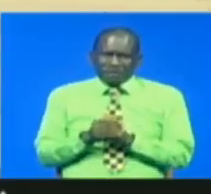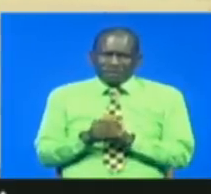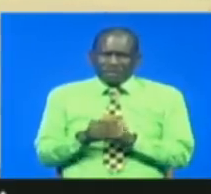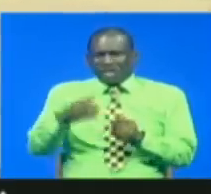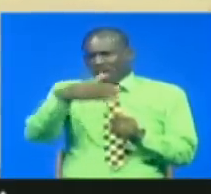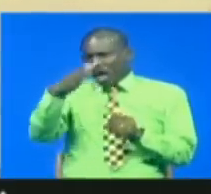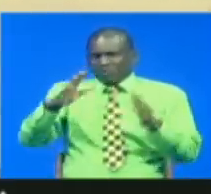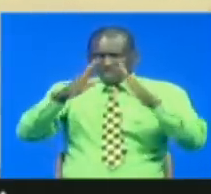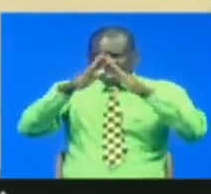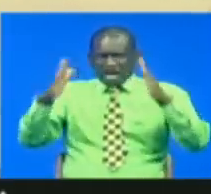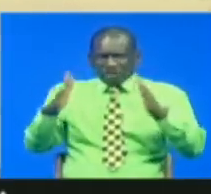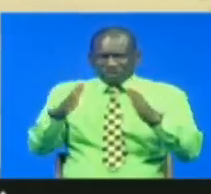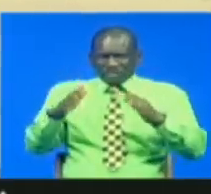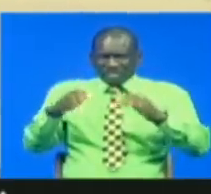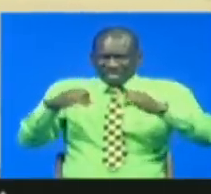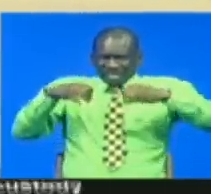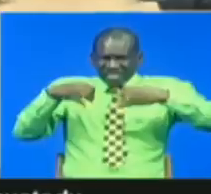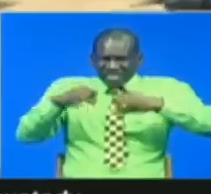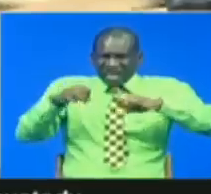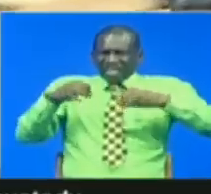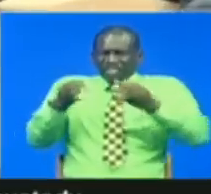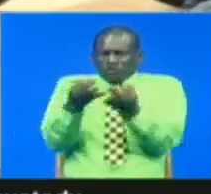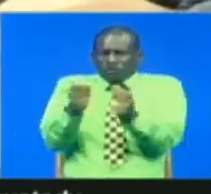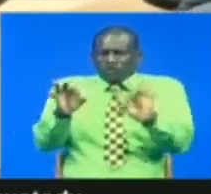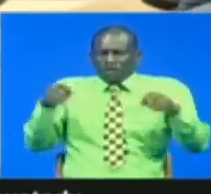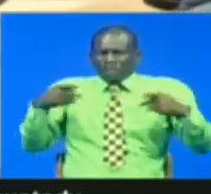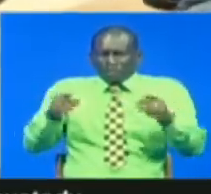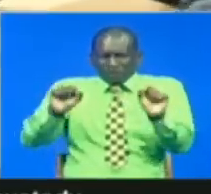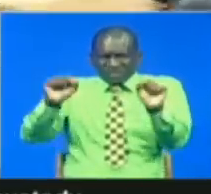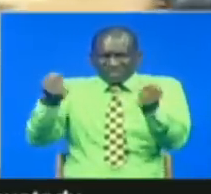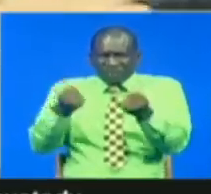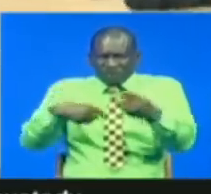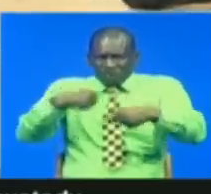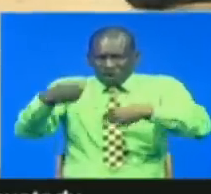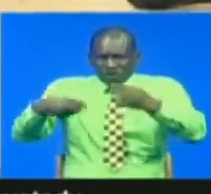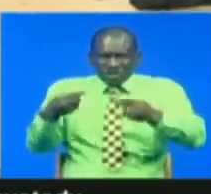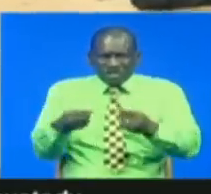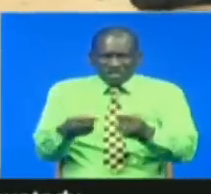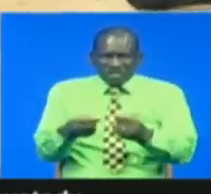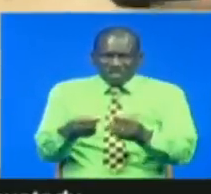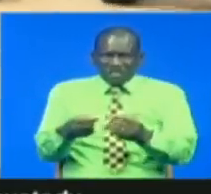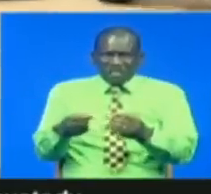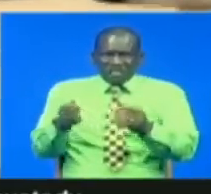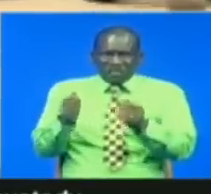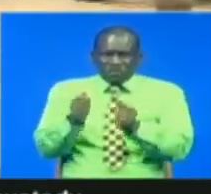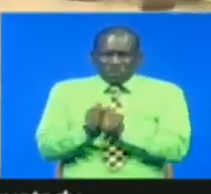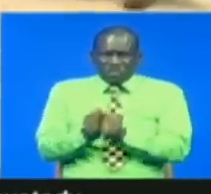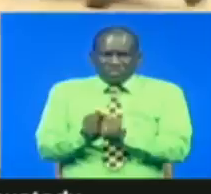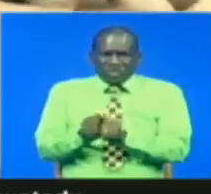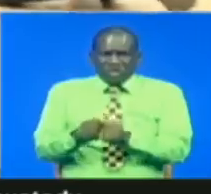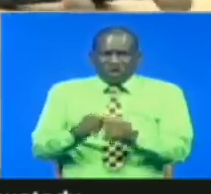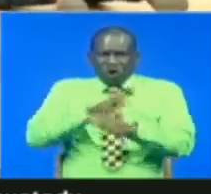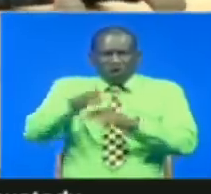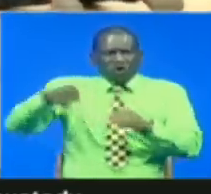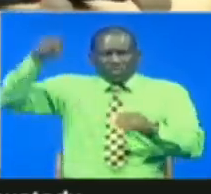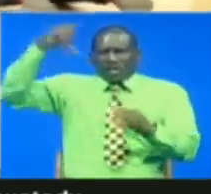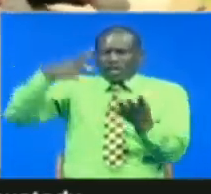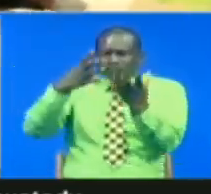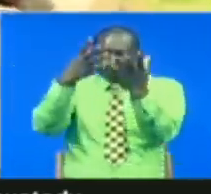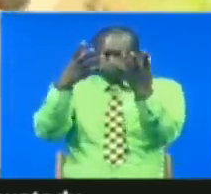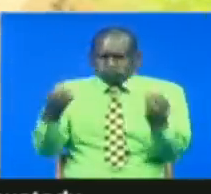Outside the building, efforts to get the hostages out safe and sound were picking up, culminating in the switching off of all the lights in the